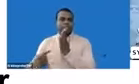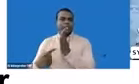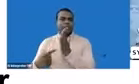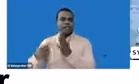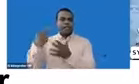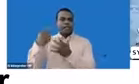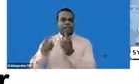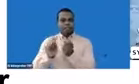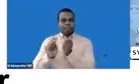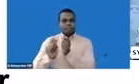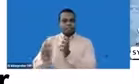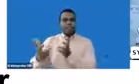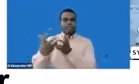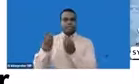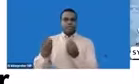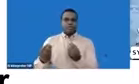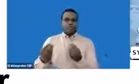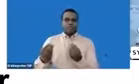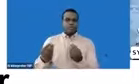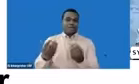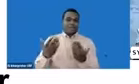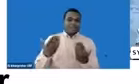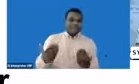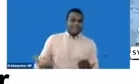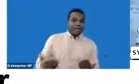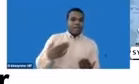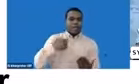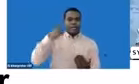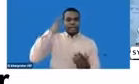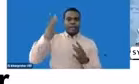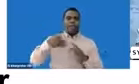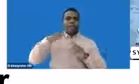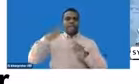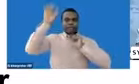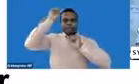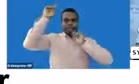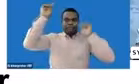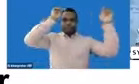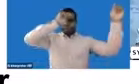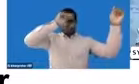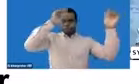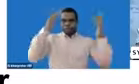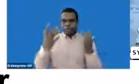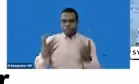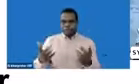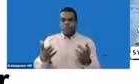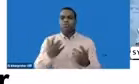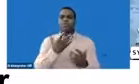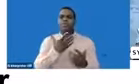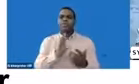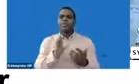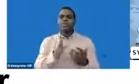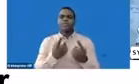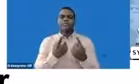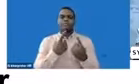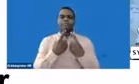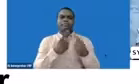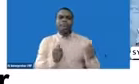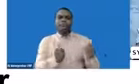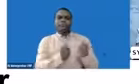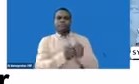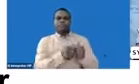the mandate 587, to update 3 existing standards and create 3 new standards that will